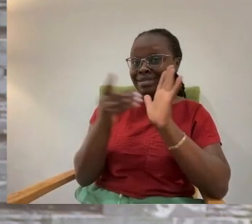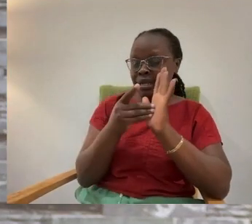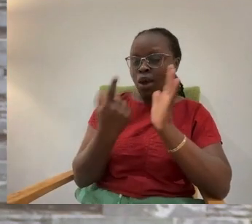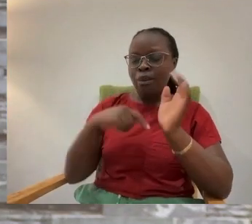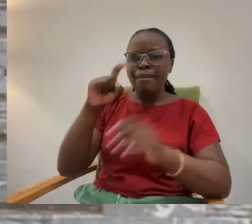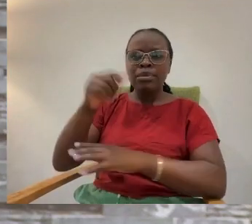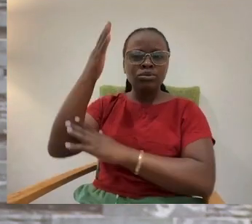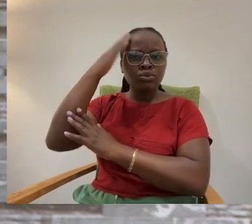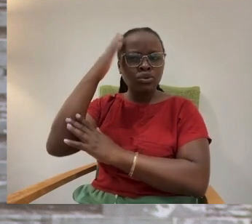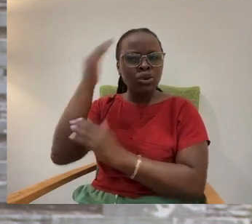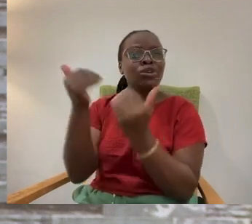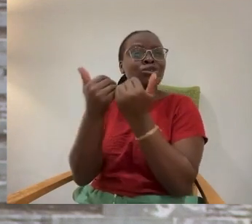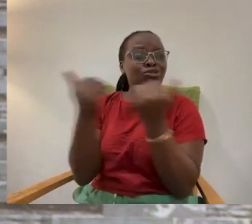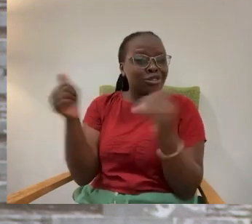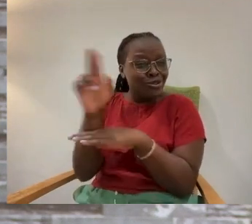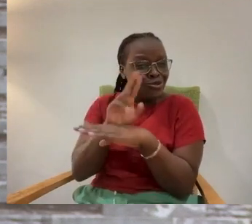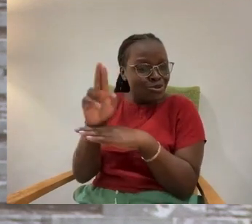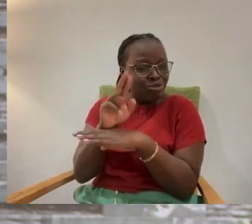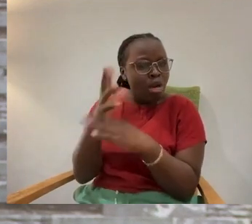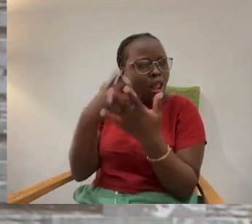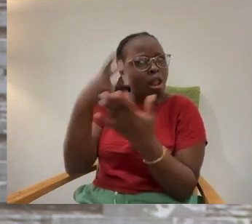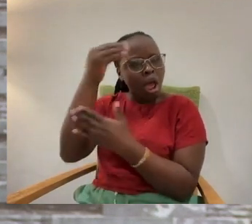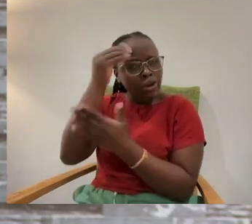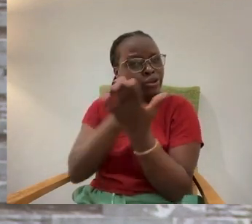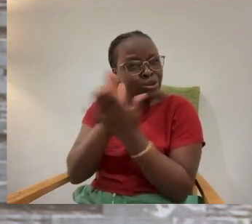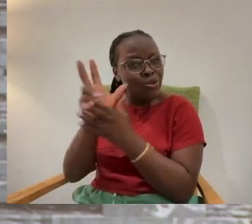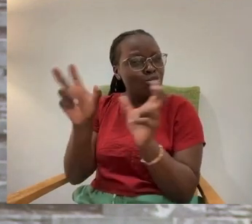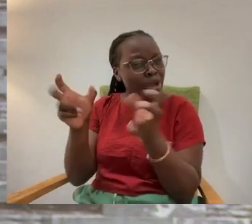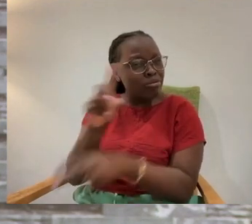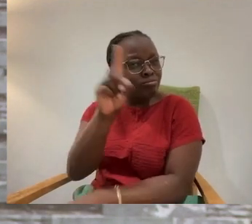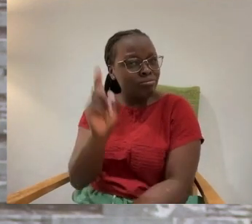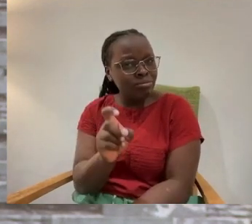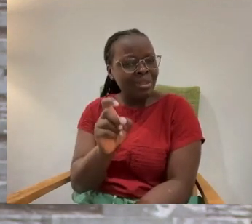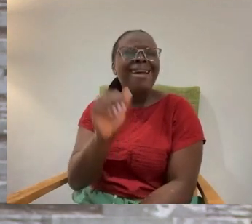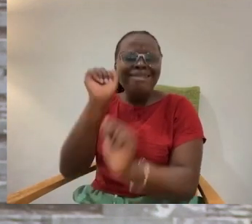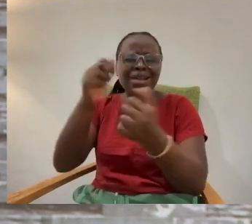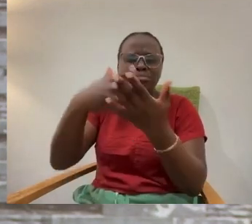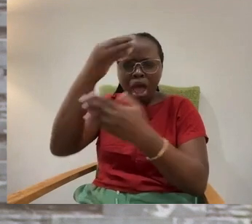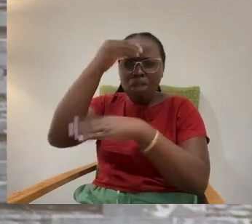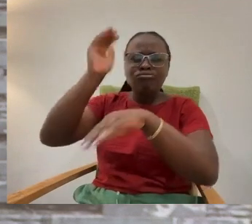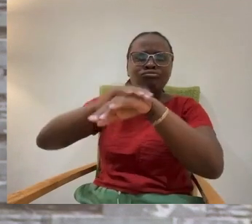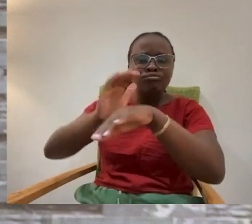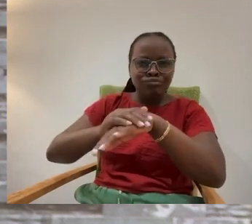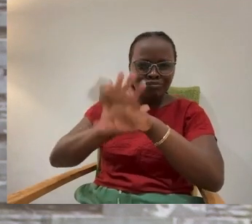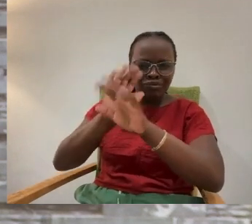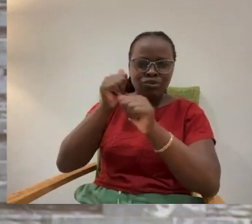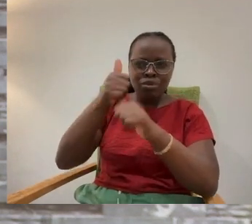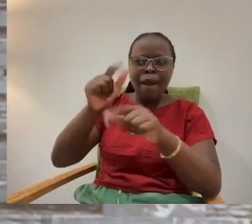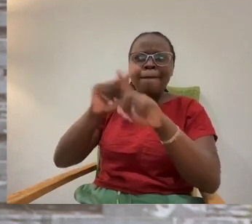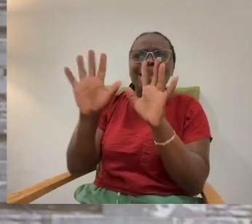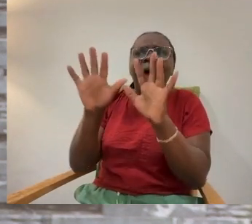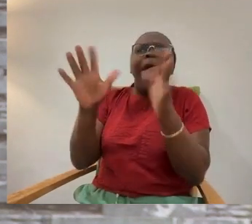children learning using this platform? Learning is critical, right? You may have very fancy technology or low-tech kind